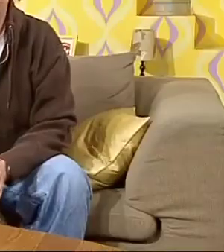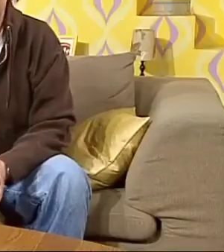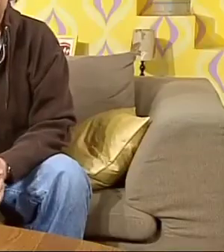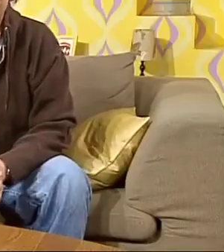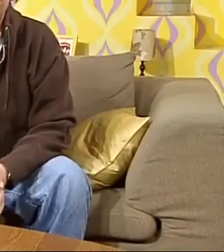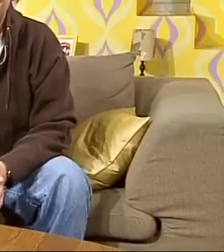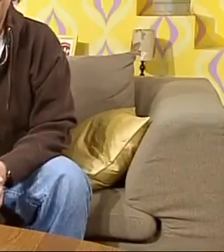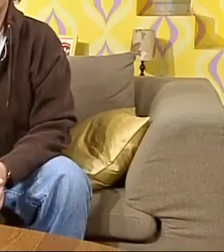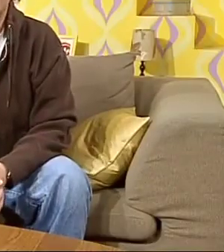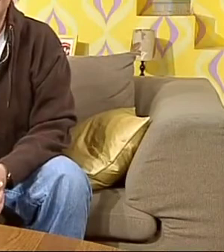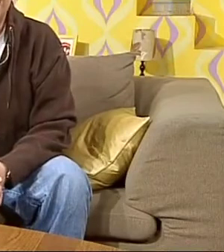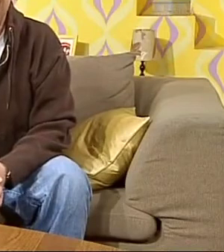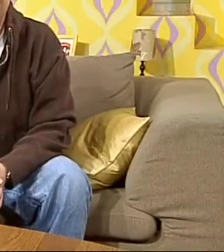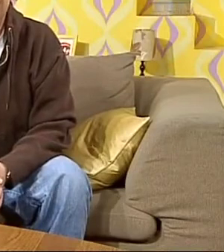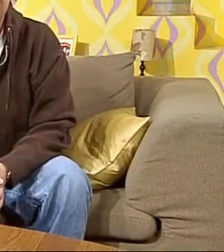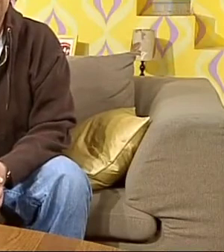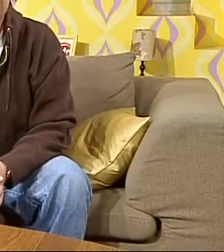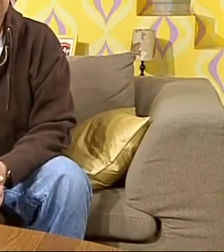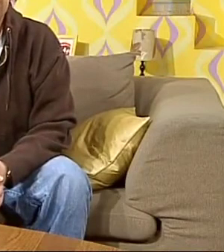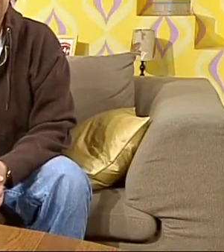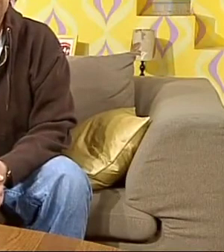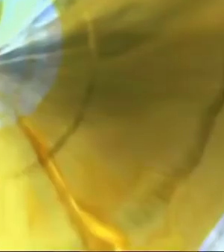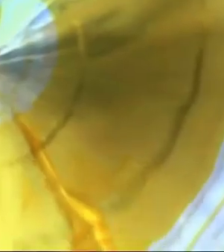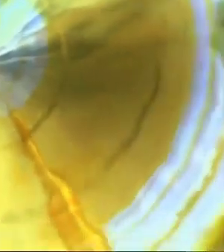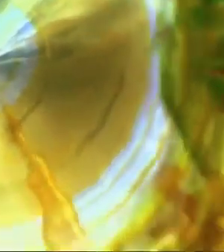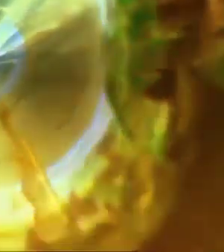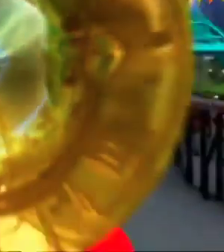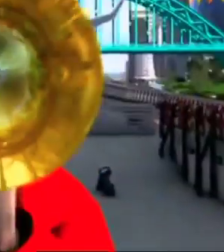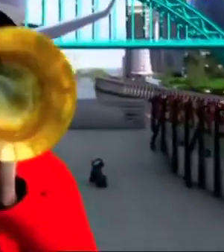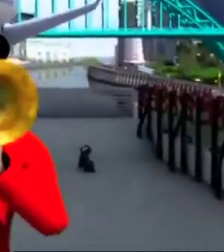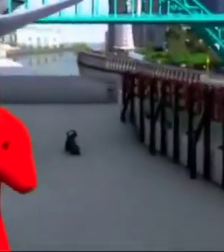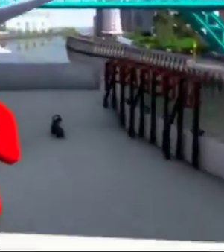We love to get them. Have a wonderful birthday.